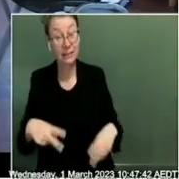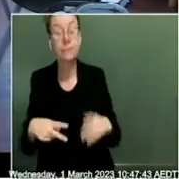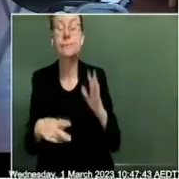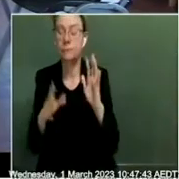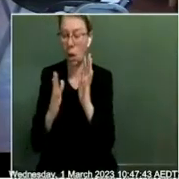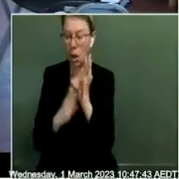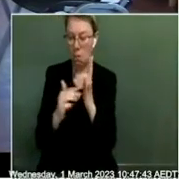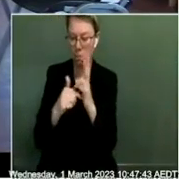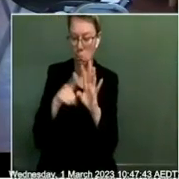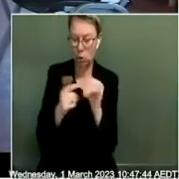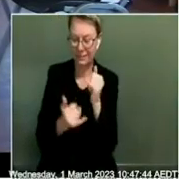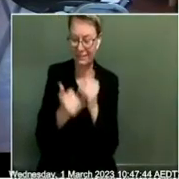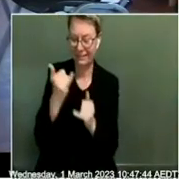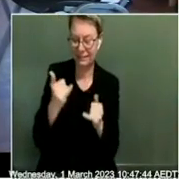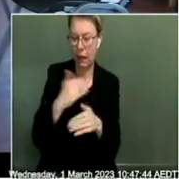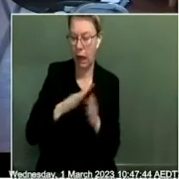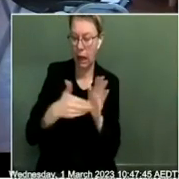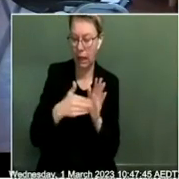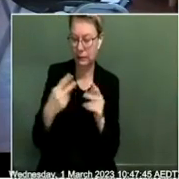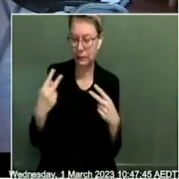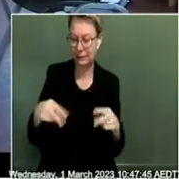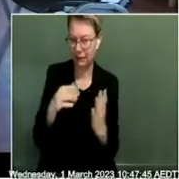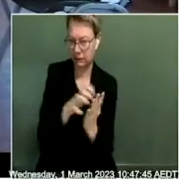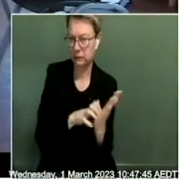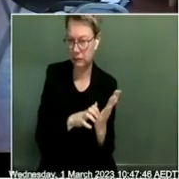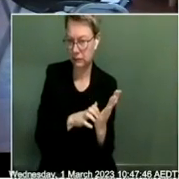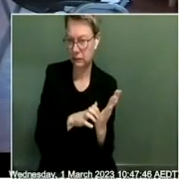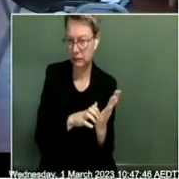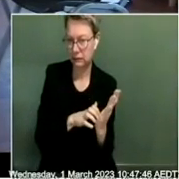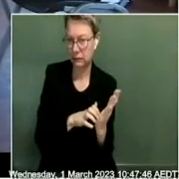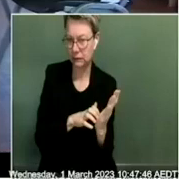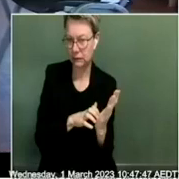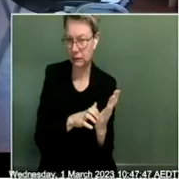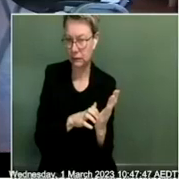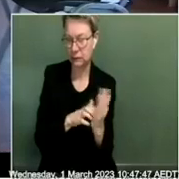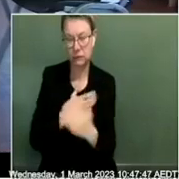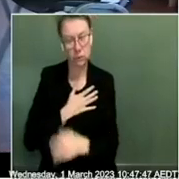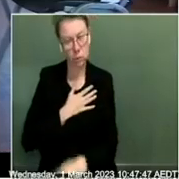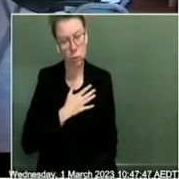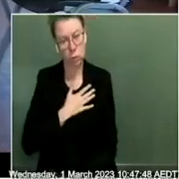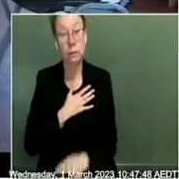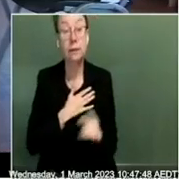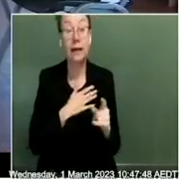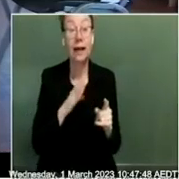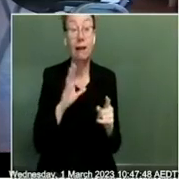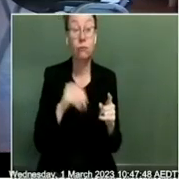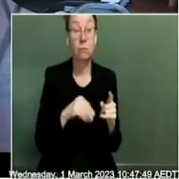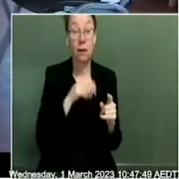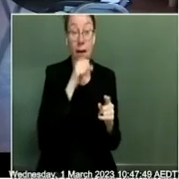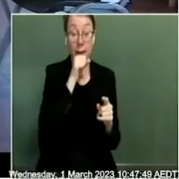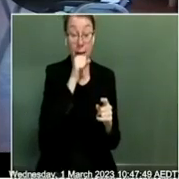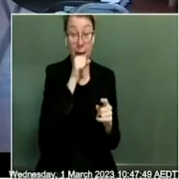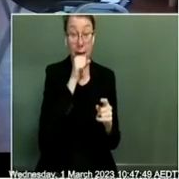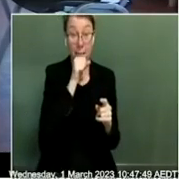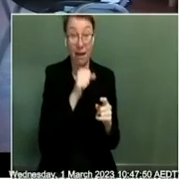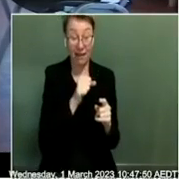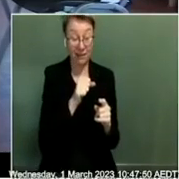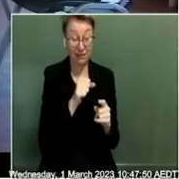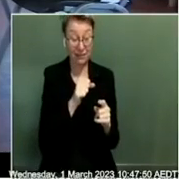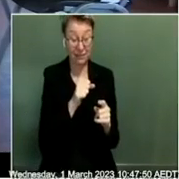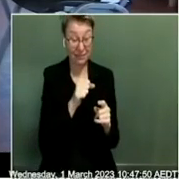comes from a non-Indigenous man that we never knew. No relation, Tony Wright. So that's testimony, I